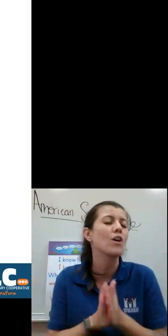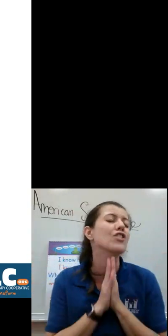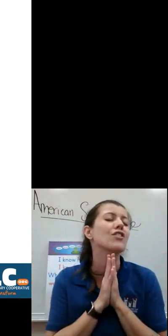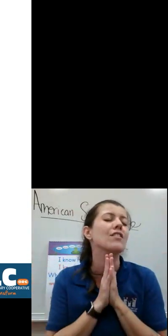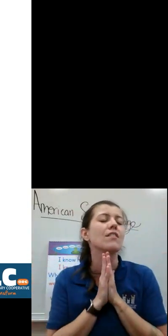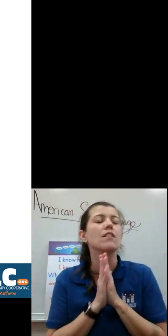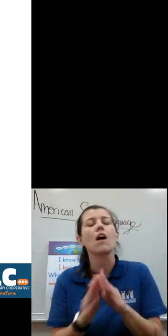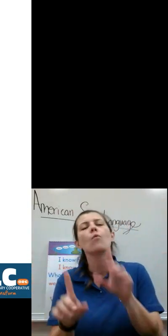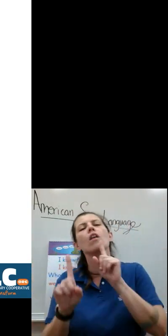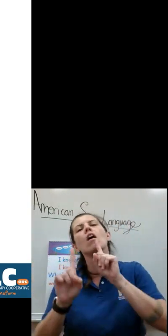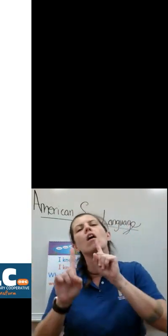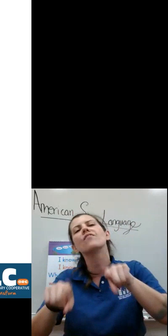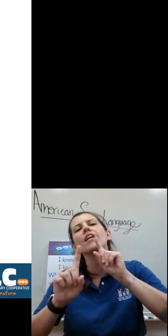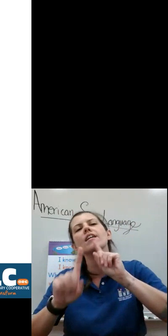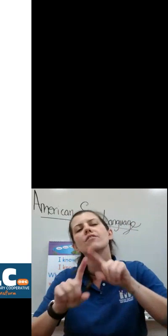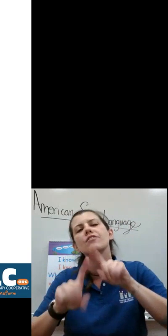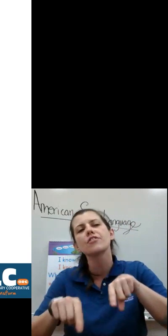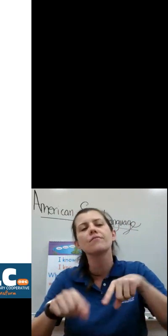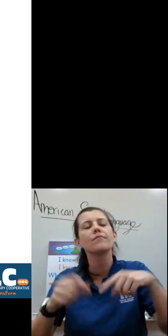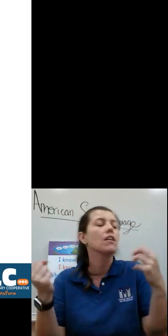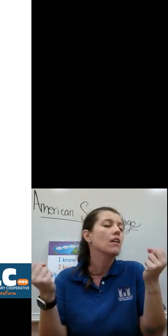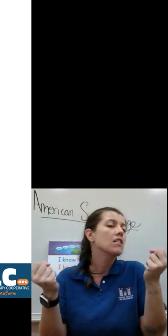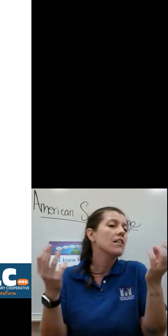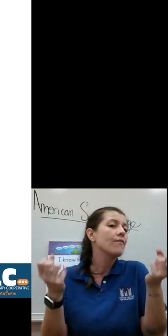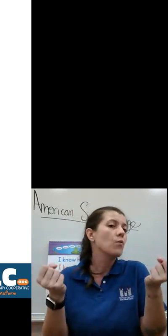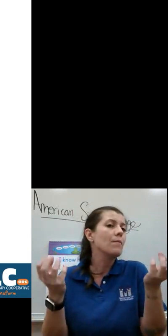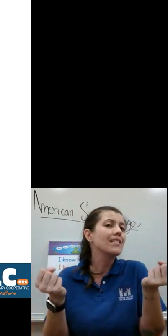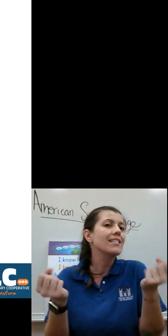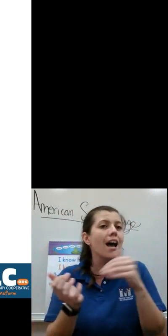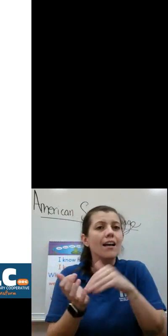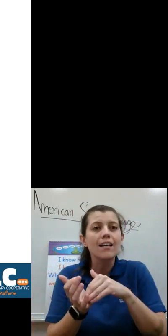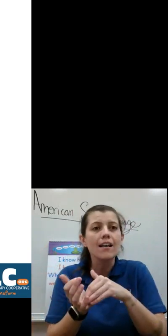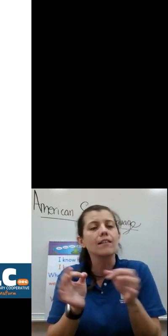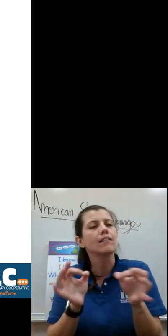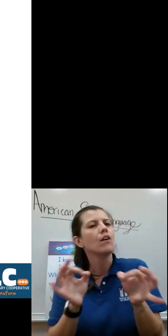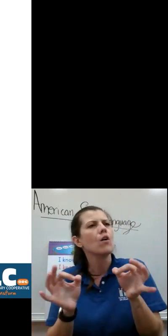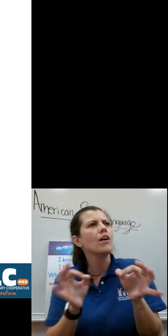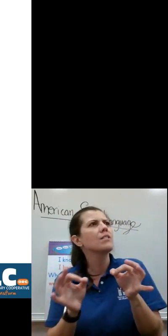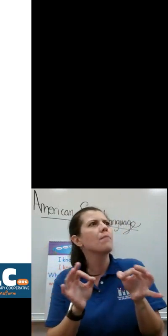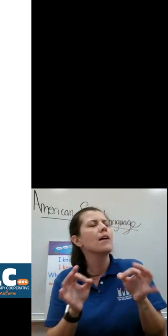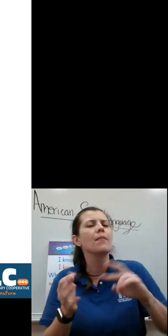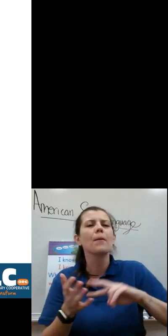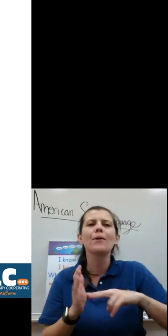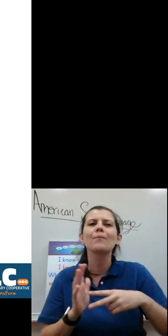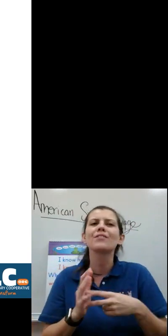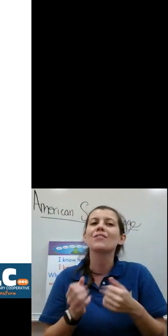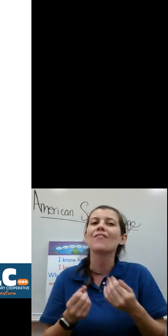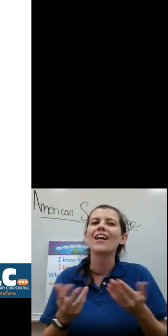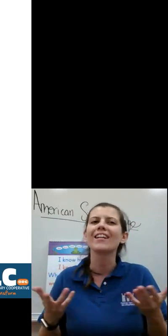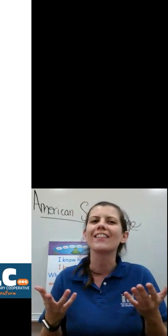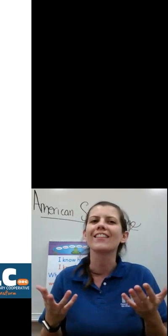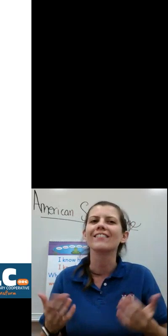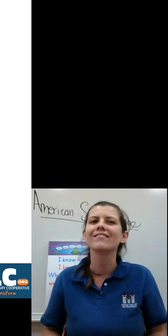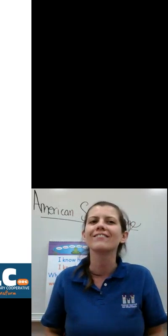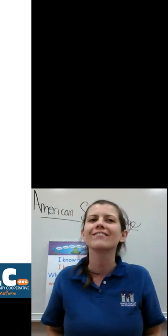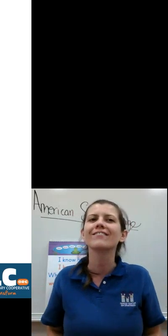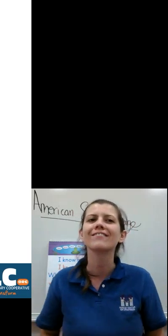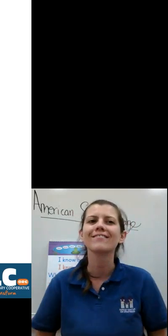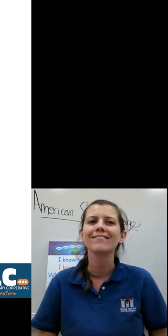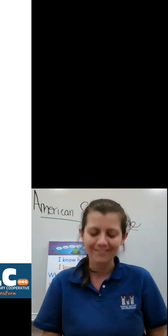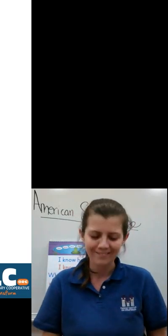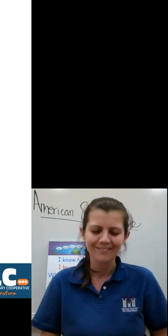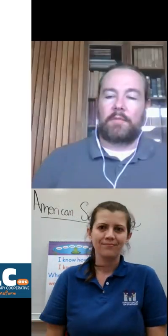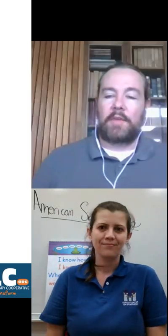please type the questions, and I would love to answer. You want me to sign again or explain the purpose of